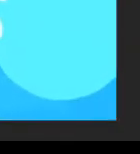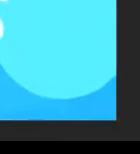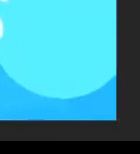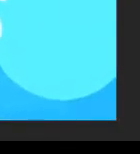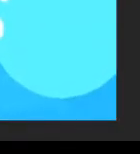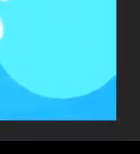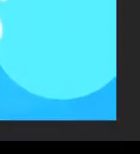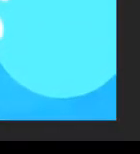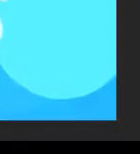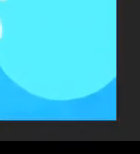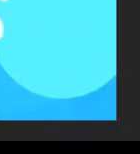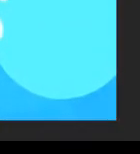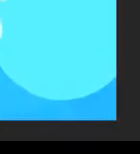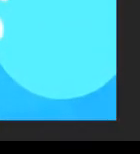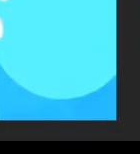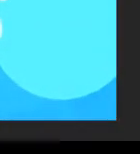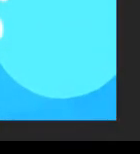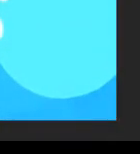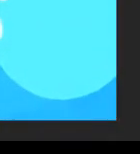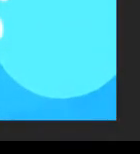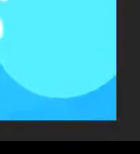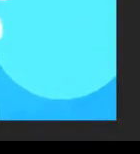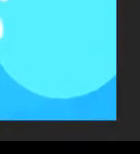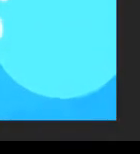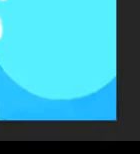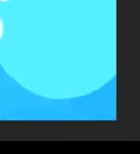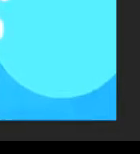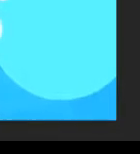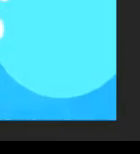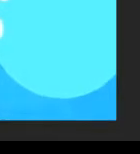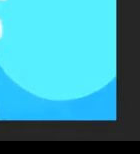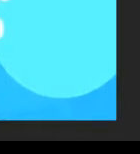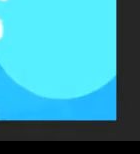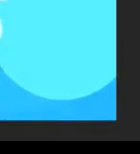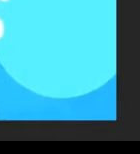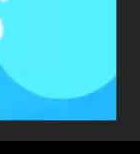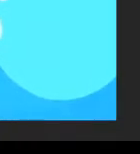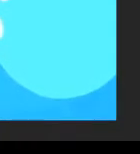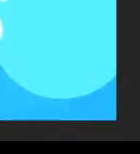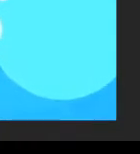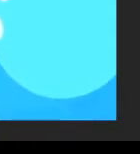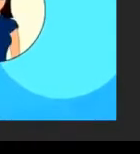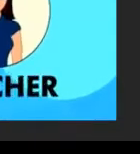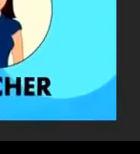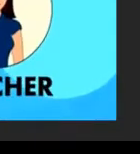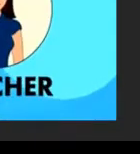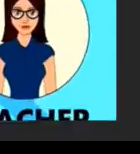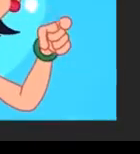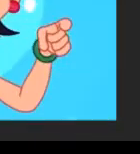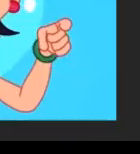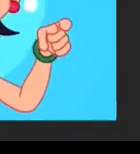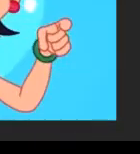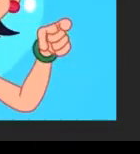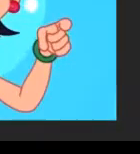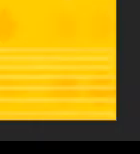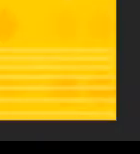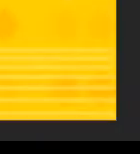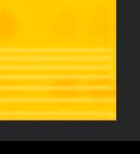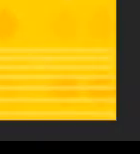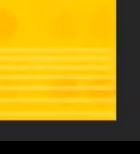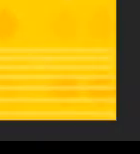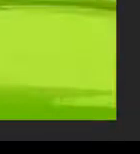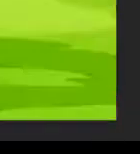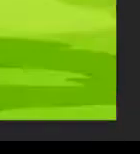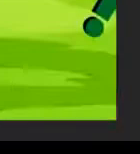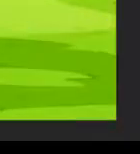Let's break it down. What is a noun? Person, like Rohan, Tom, teacher, or you.